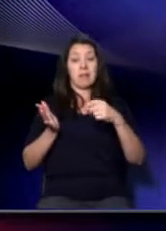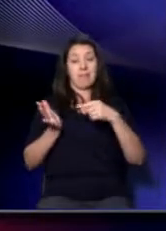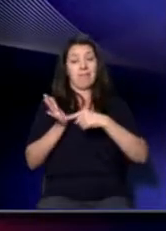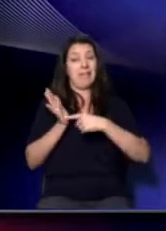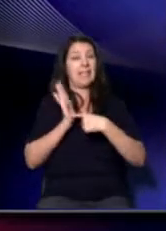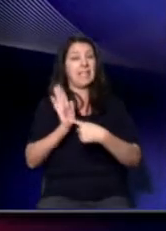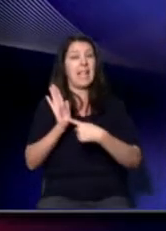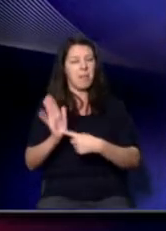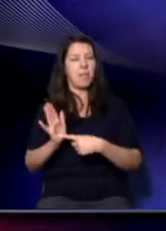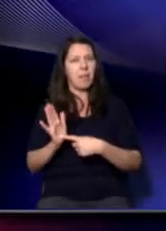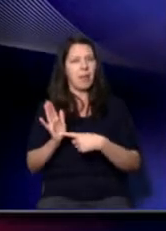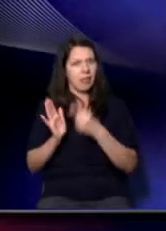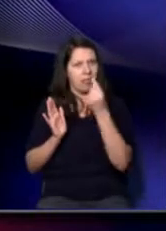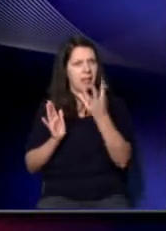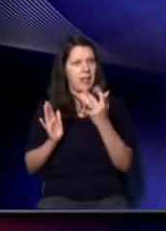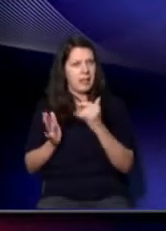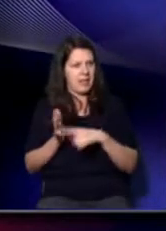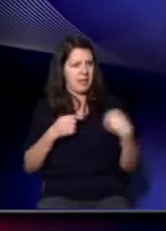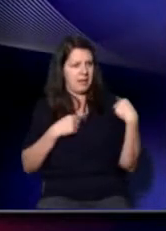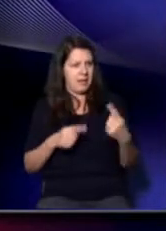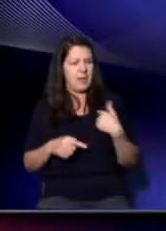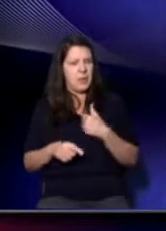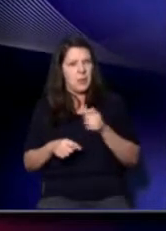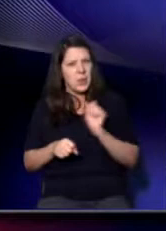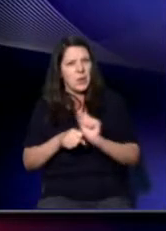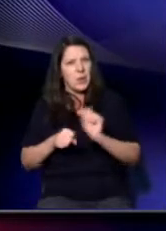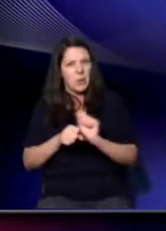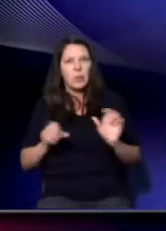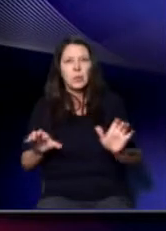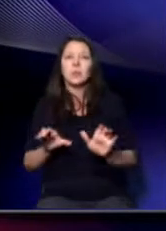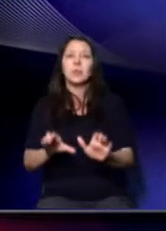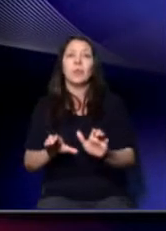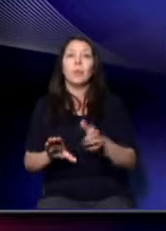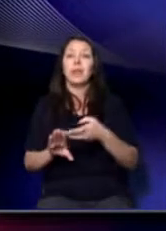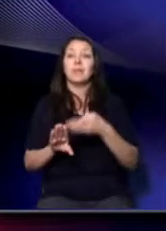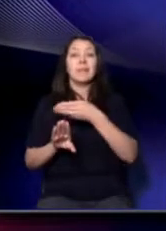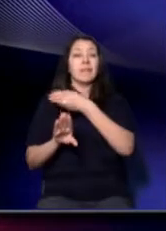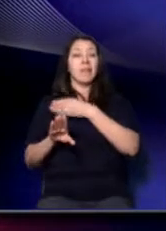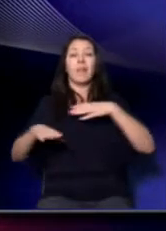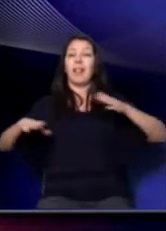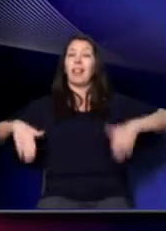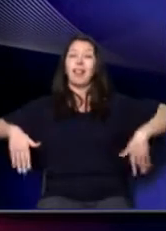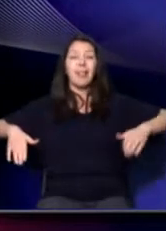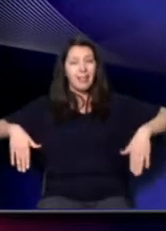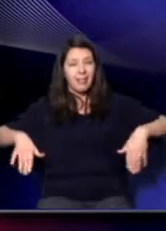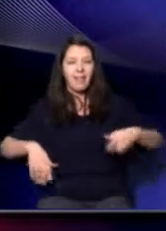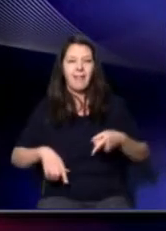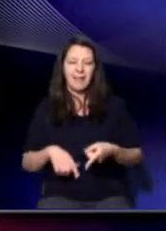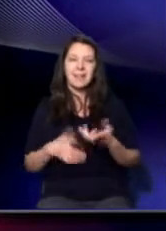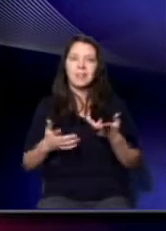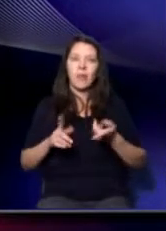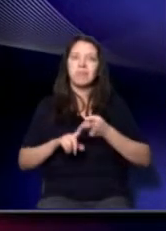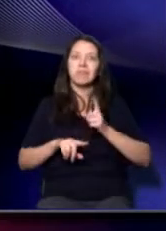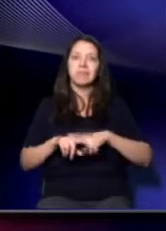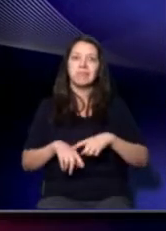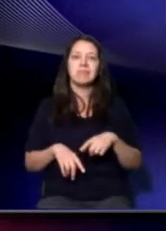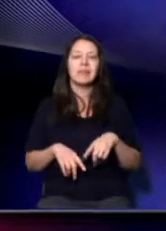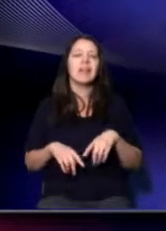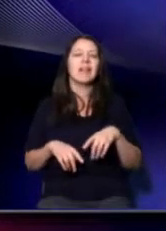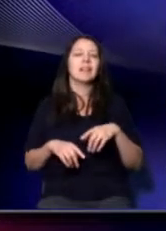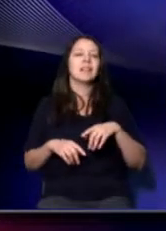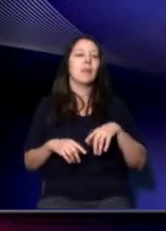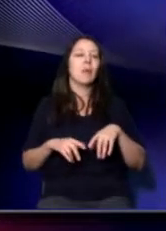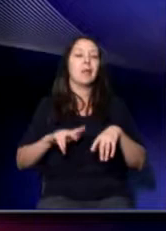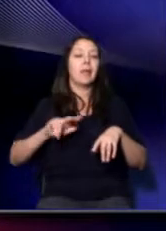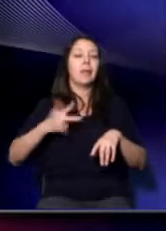we're doing within the agency that hasn't been done before. And I haven't even gotten to the 3rd, 4th, 5th, and